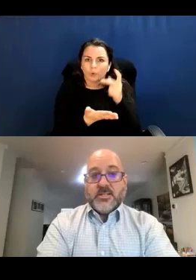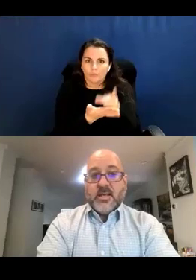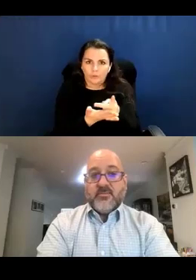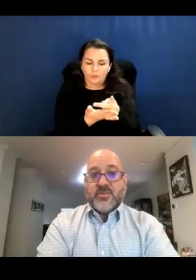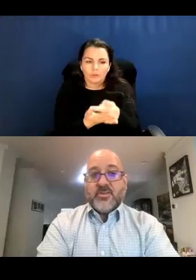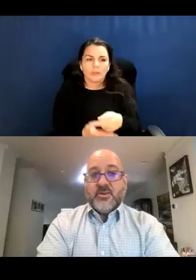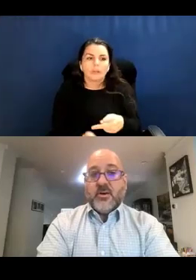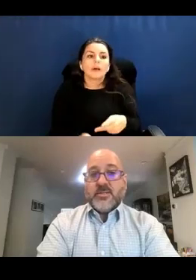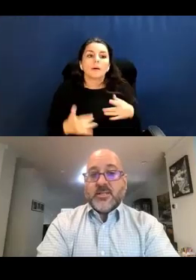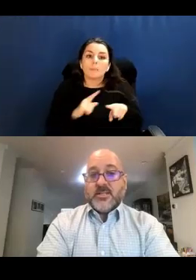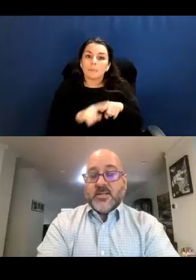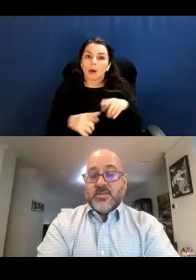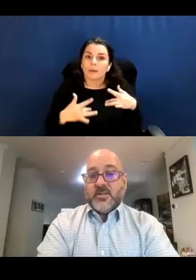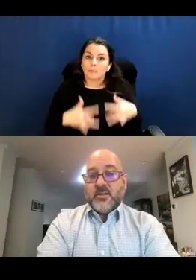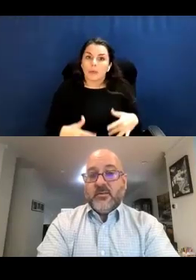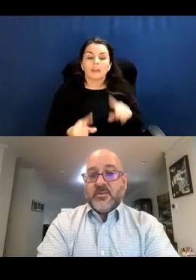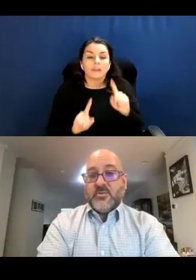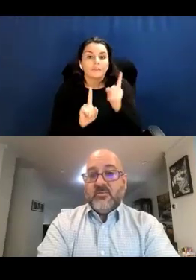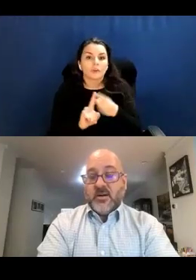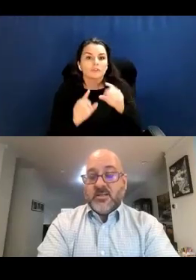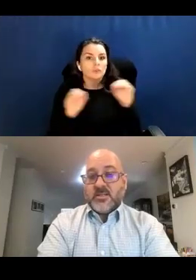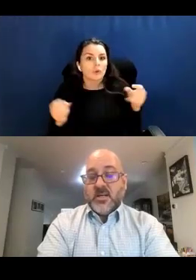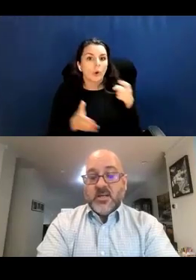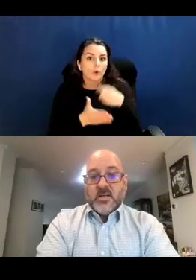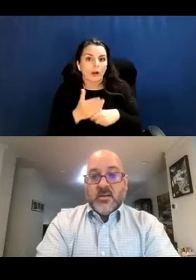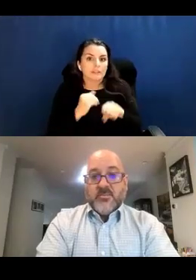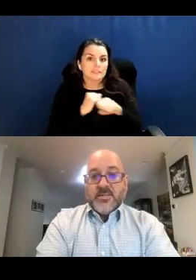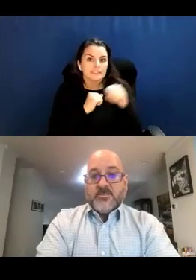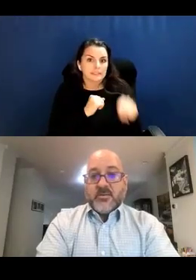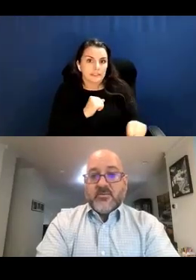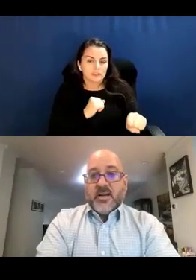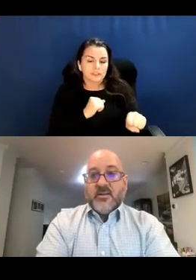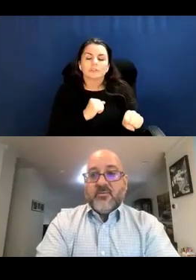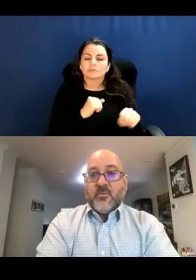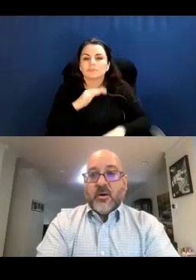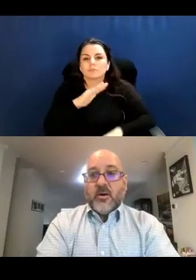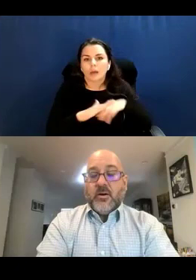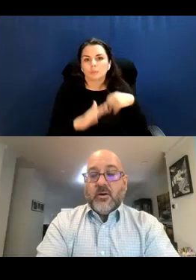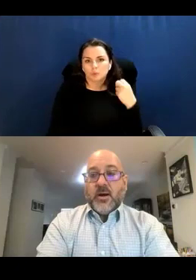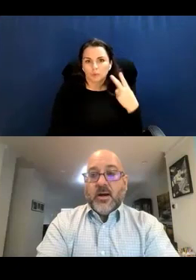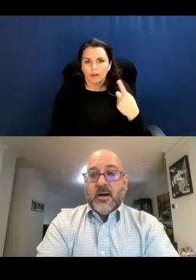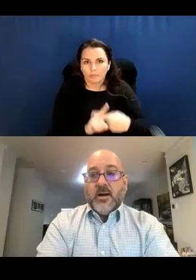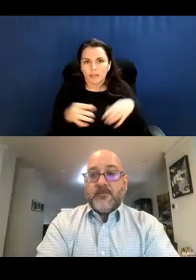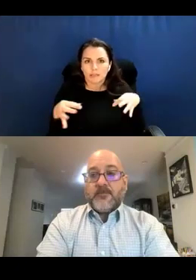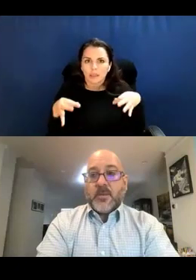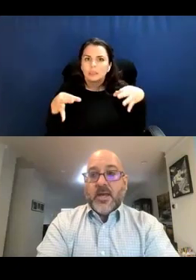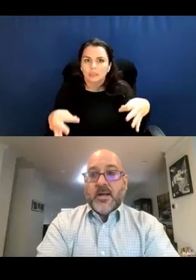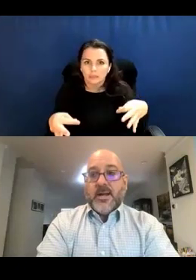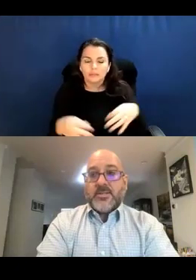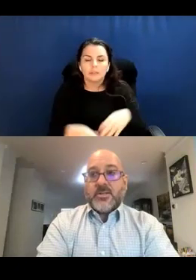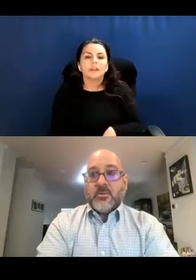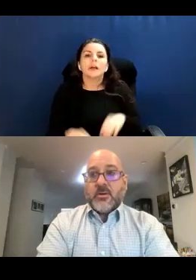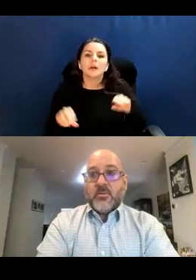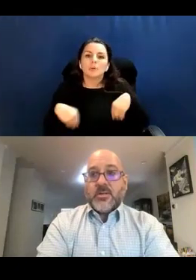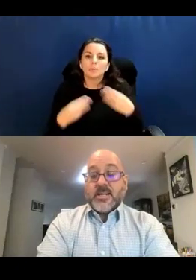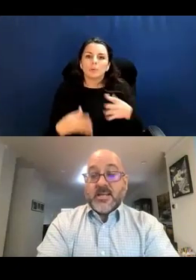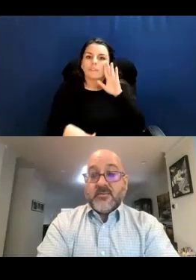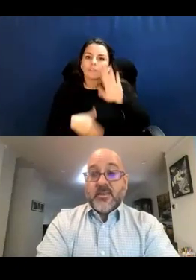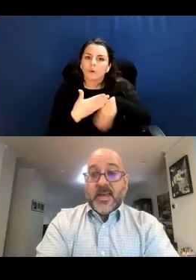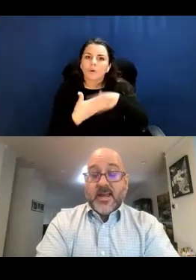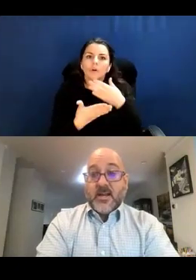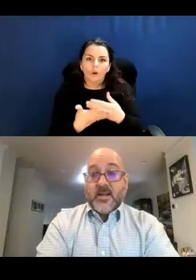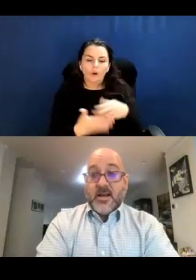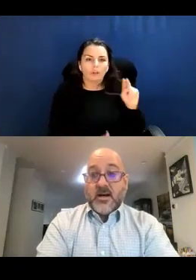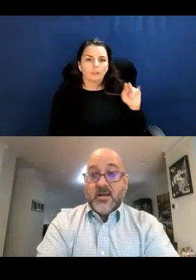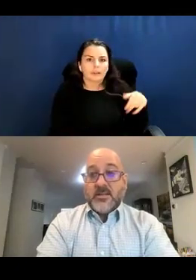awards, is that first no-cost extension of up to 12 months. This is provided for all NIH career awards except for